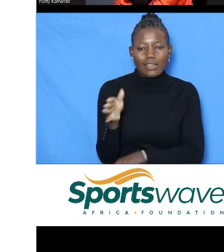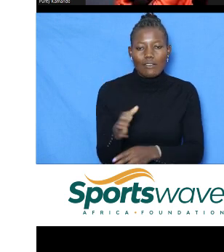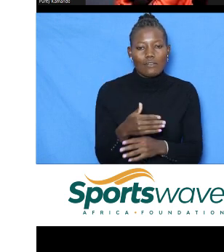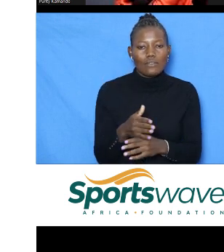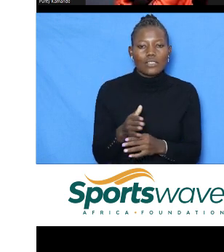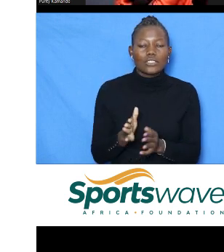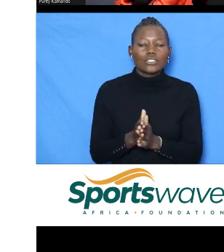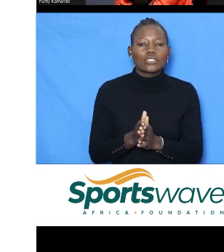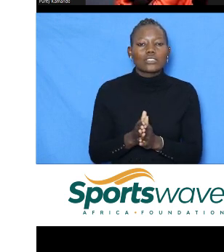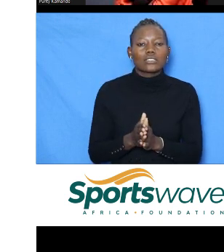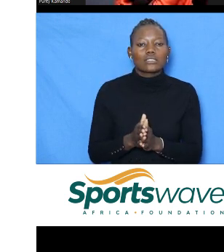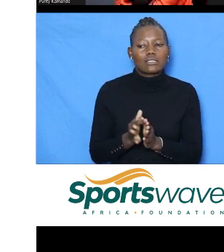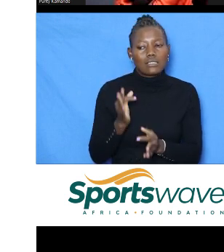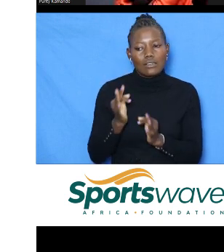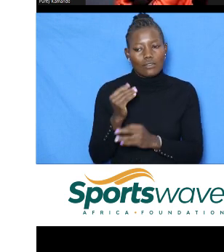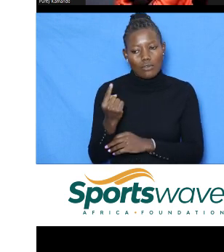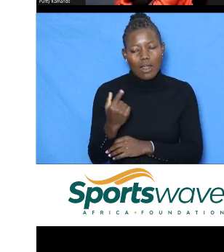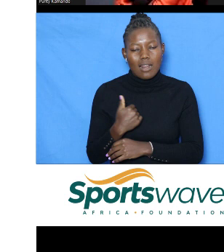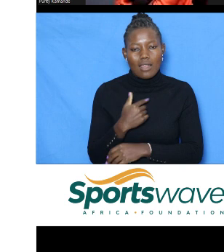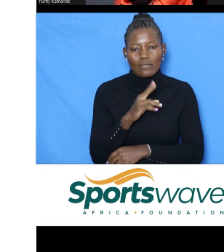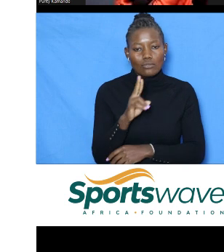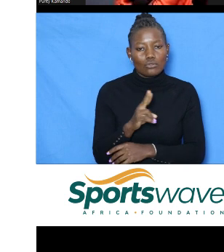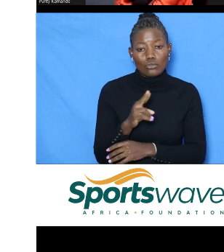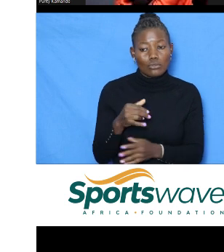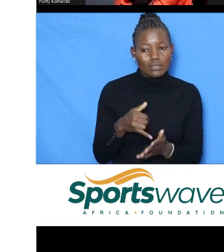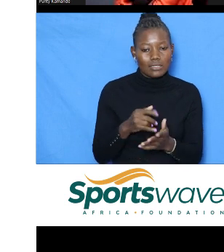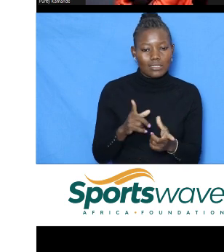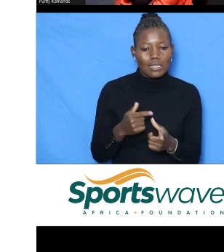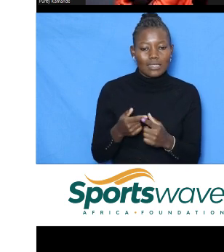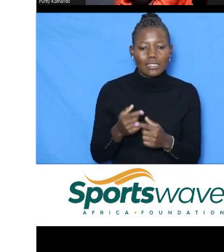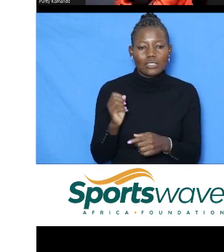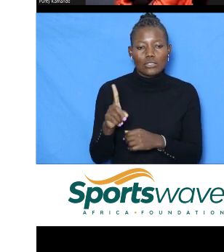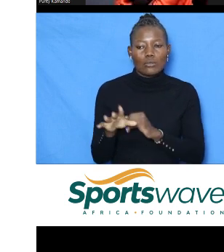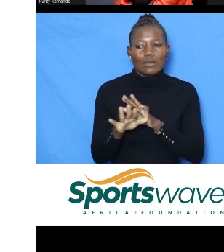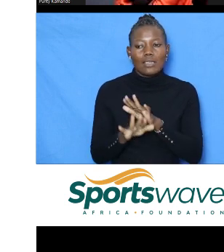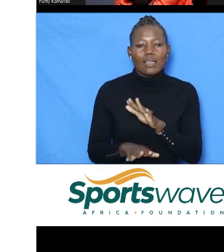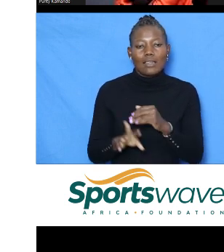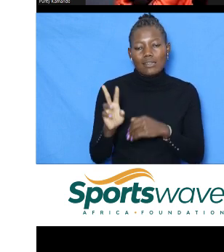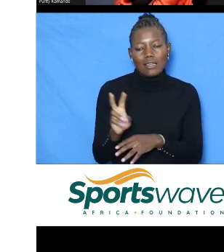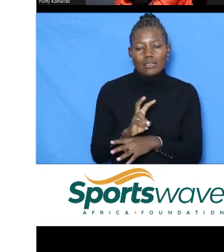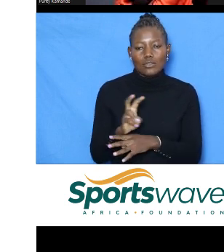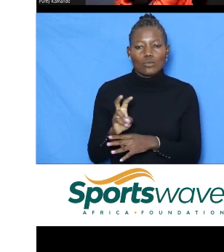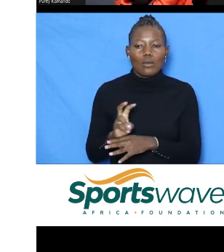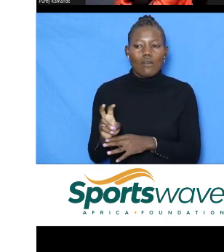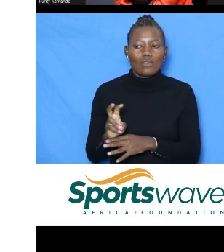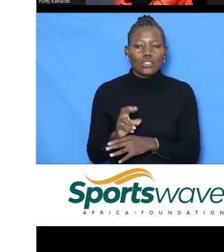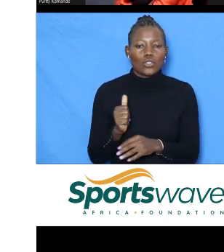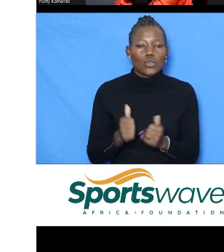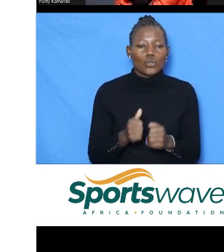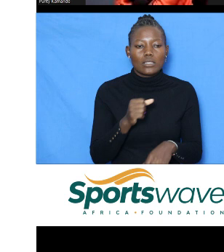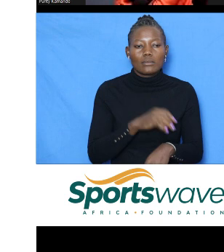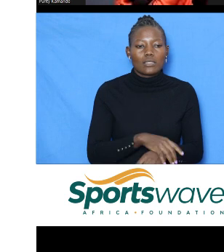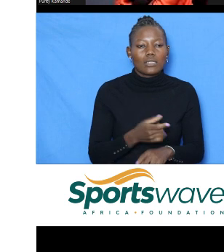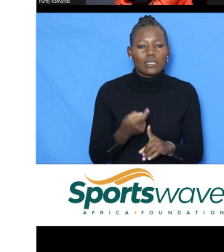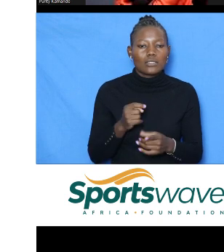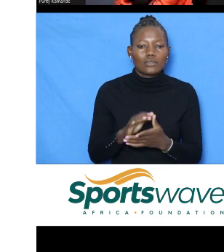supplements. So if one has to take this, then it should be under protocol that is gotten from